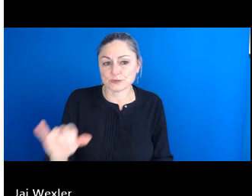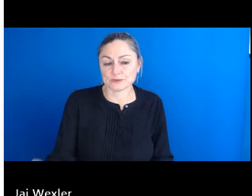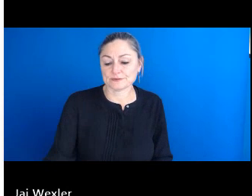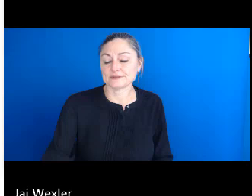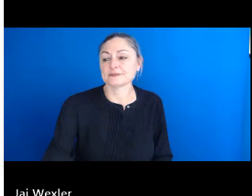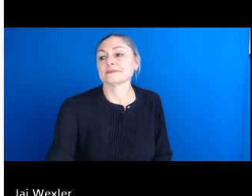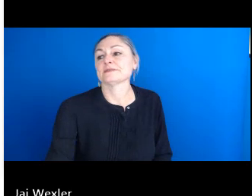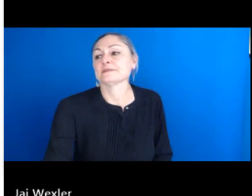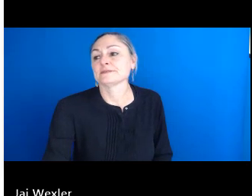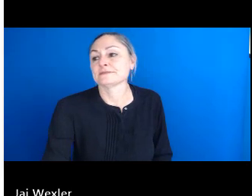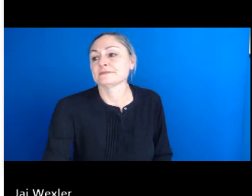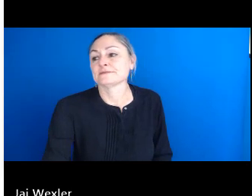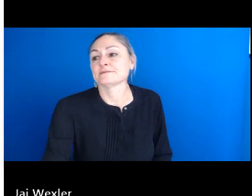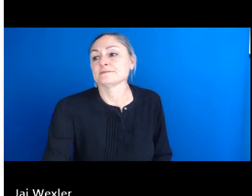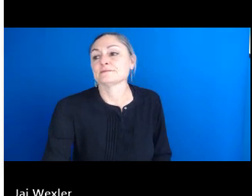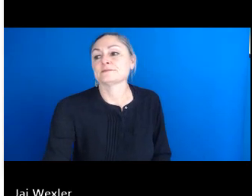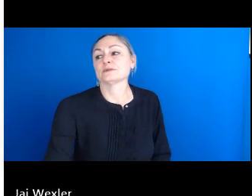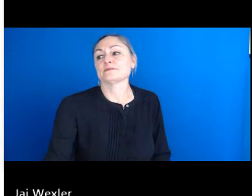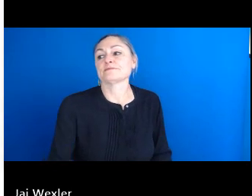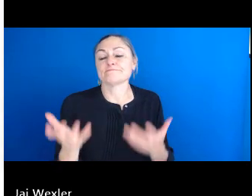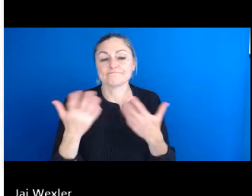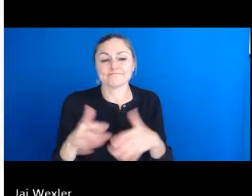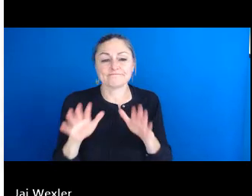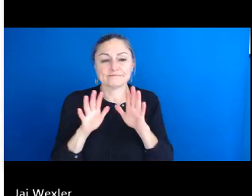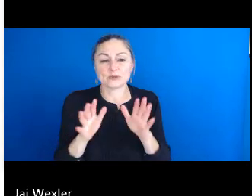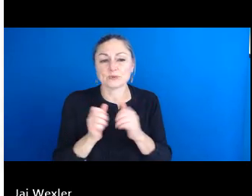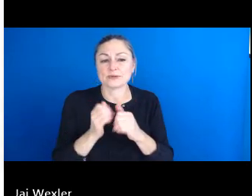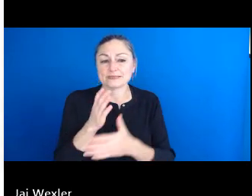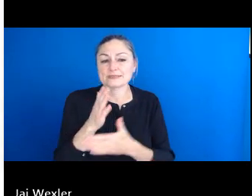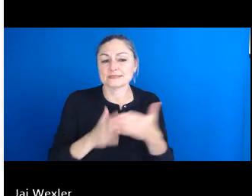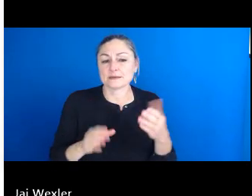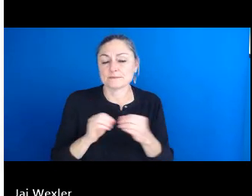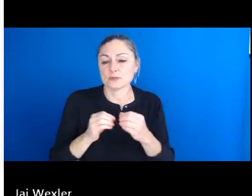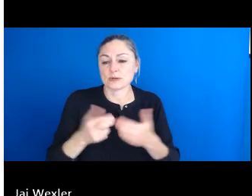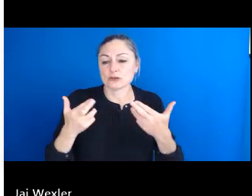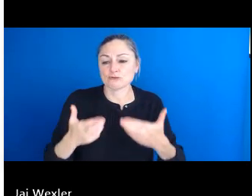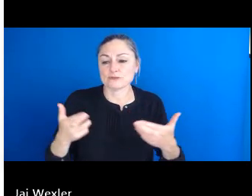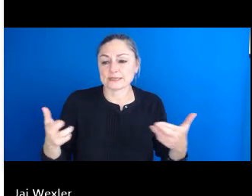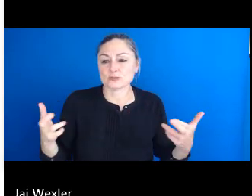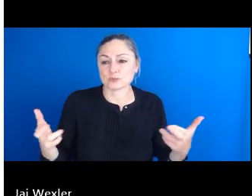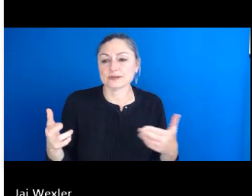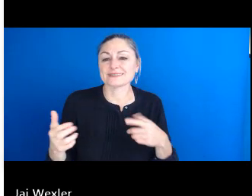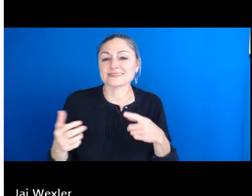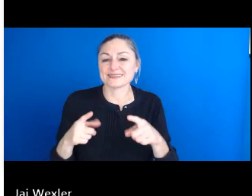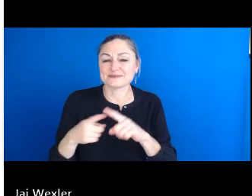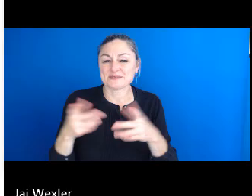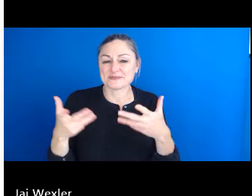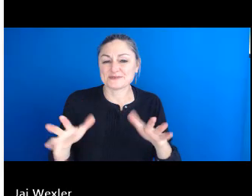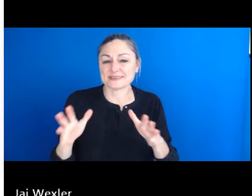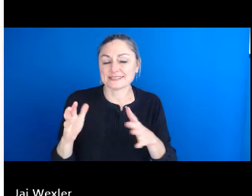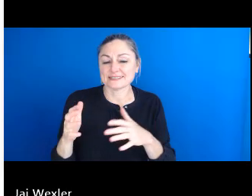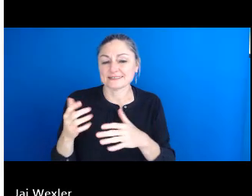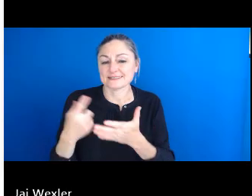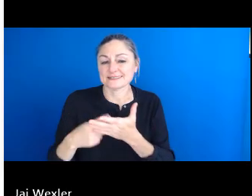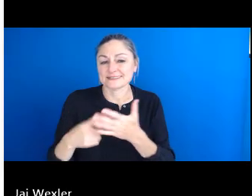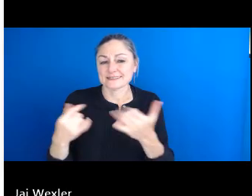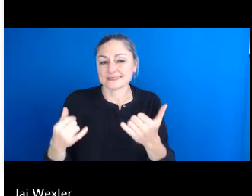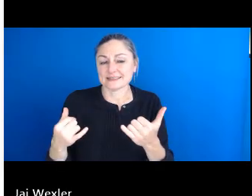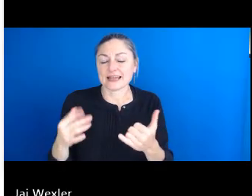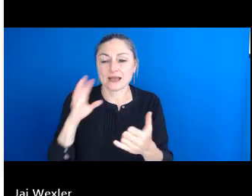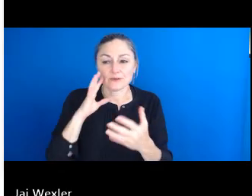want to close out with giving you a few fair housing resources for further learning and understanding after we get off the line today. So we do have